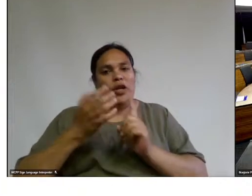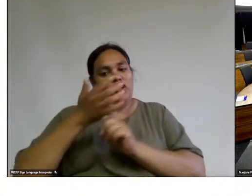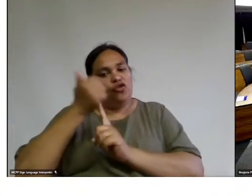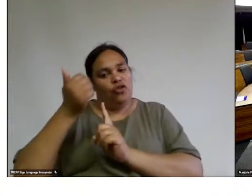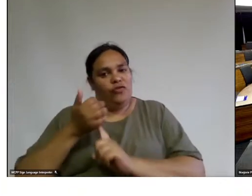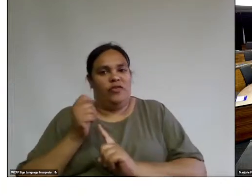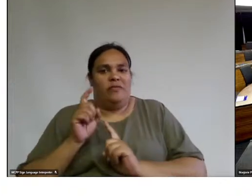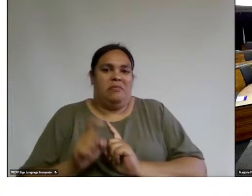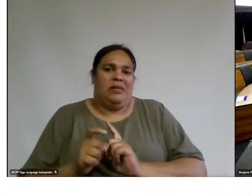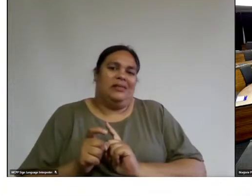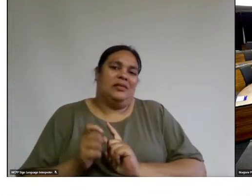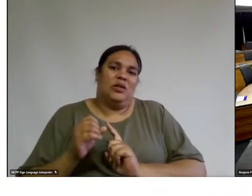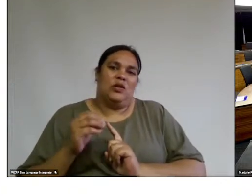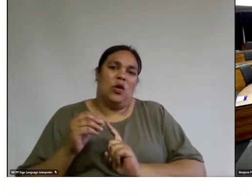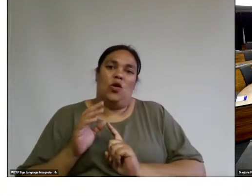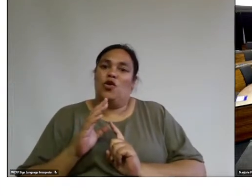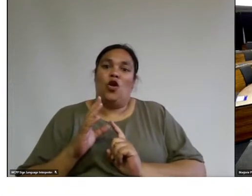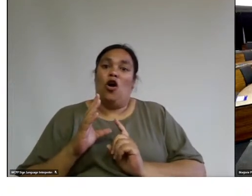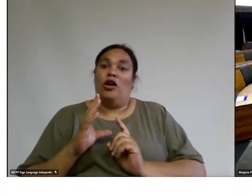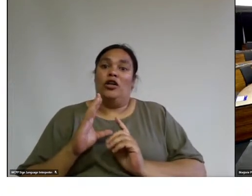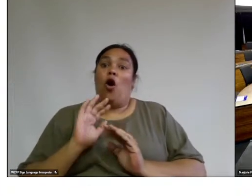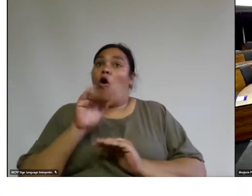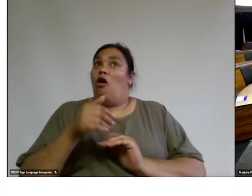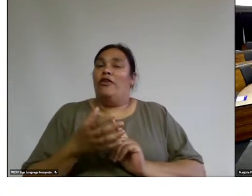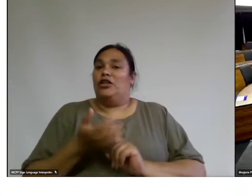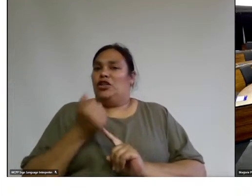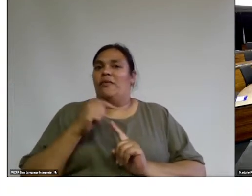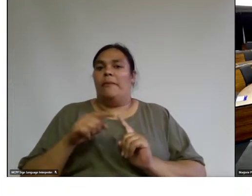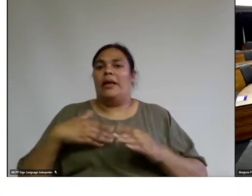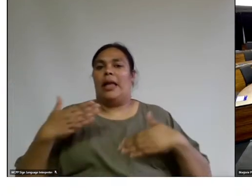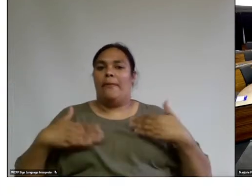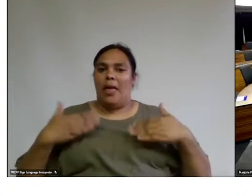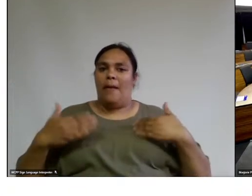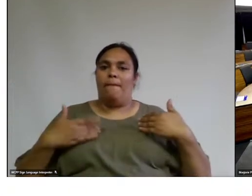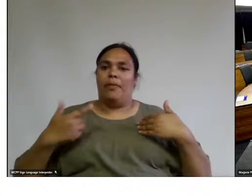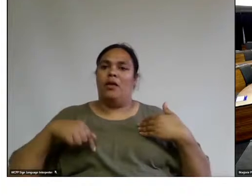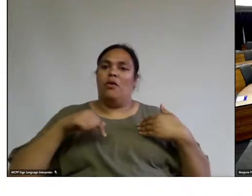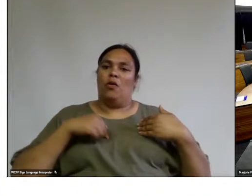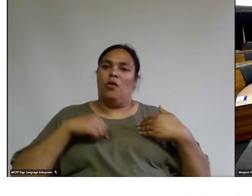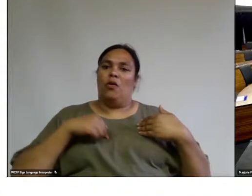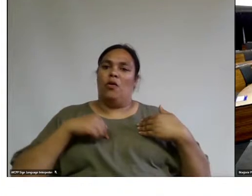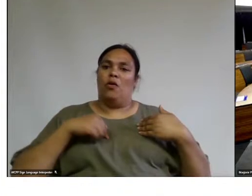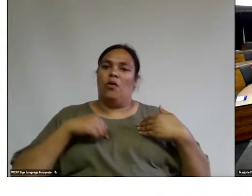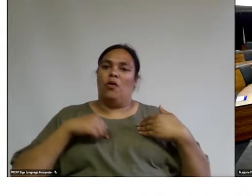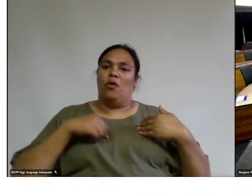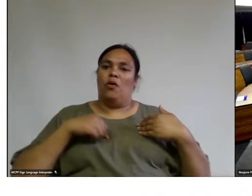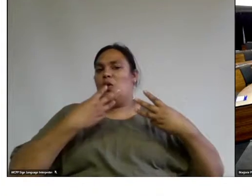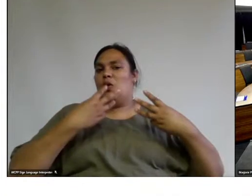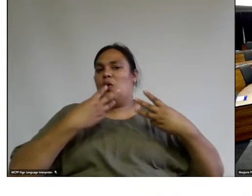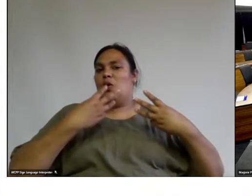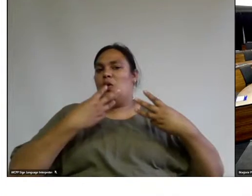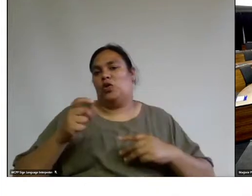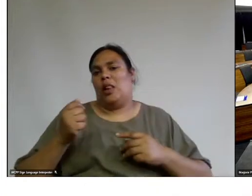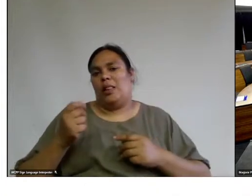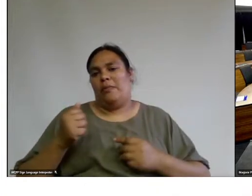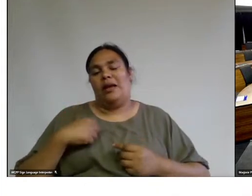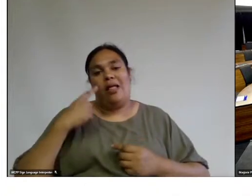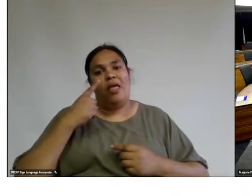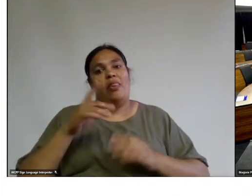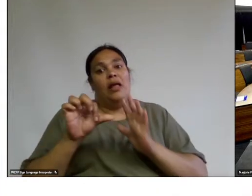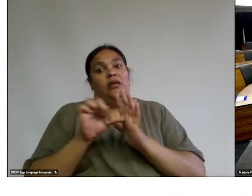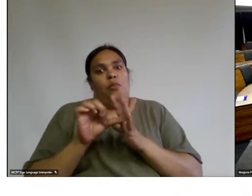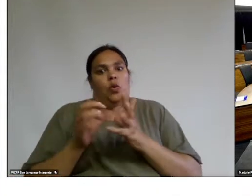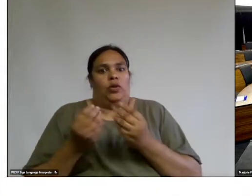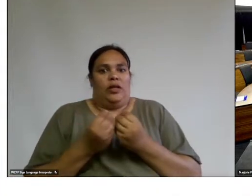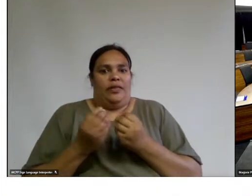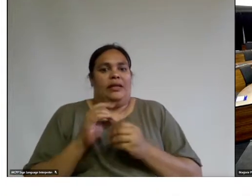such. So it's not an overachievement, but I am happy in the sense of we have not wasted or stolen money, which I think is the most important thing,